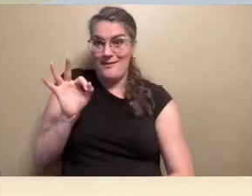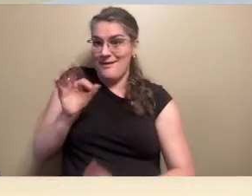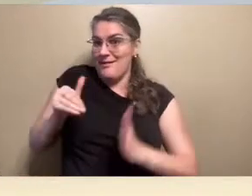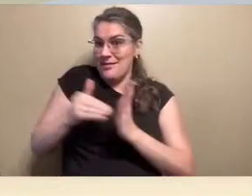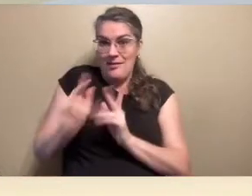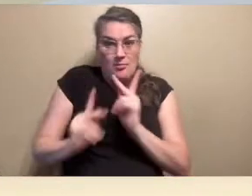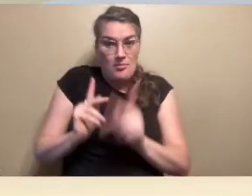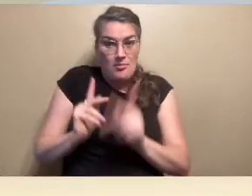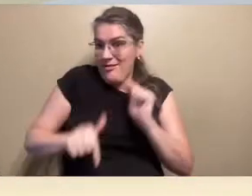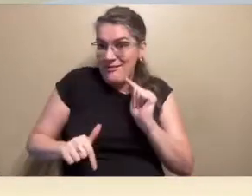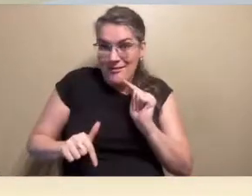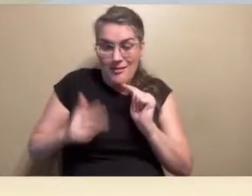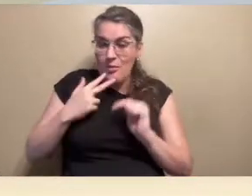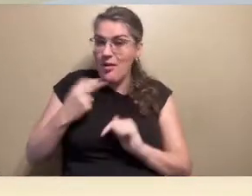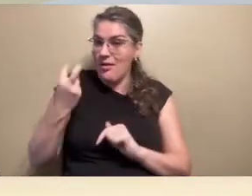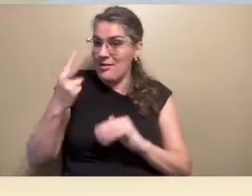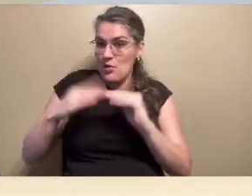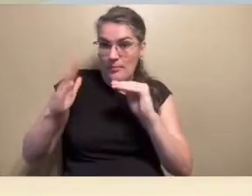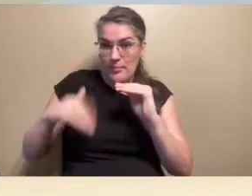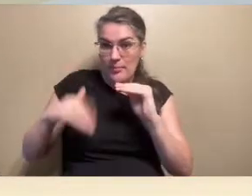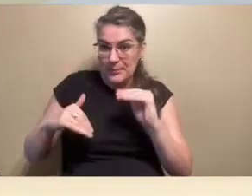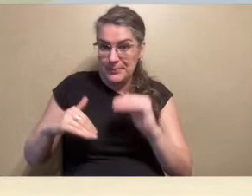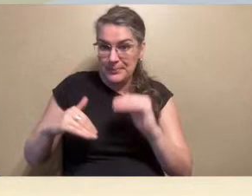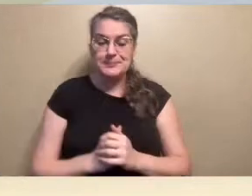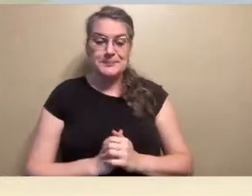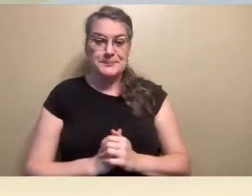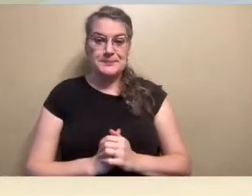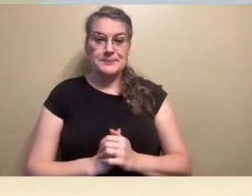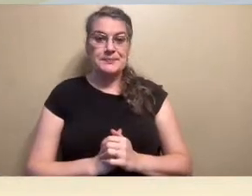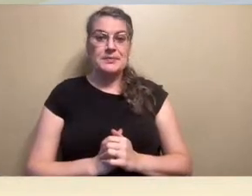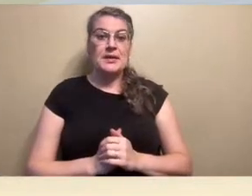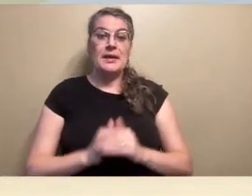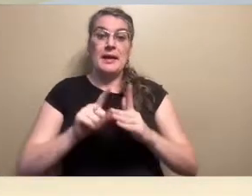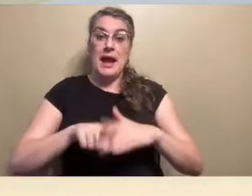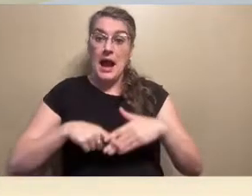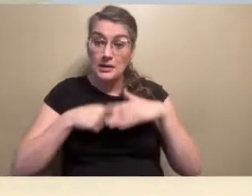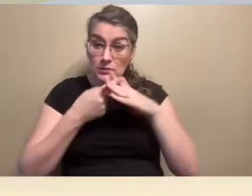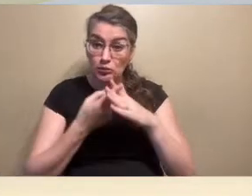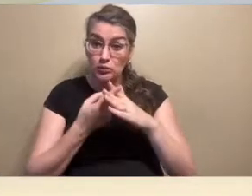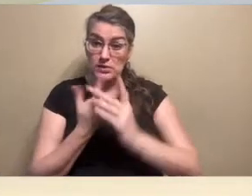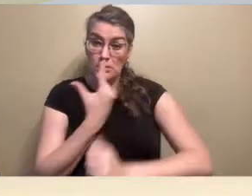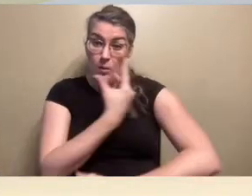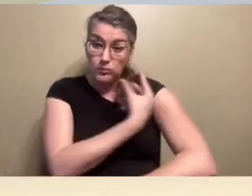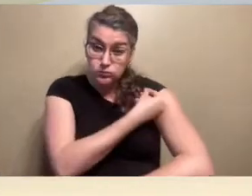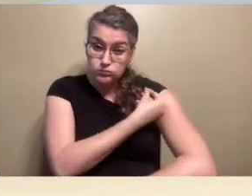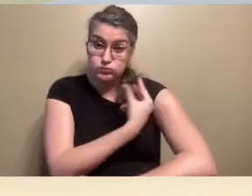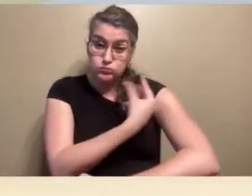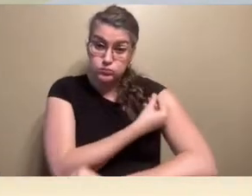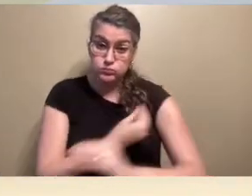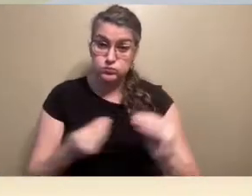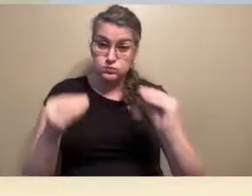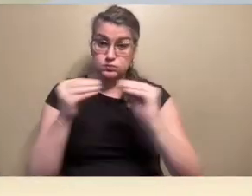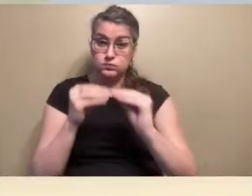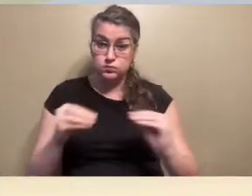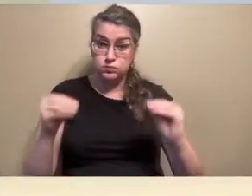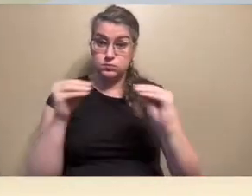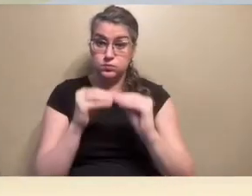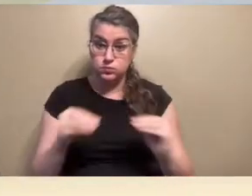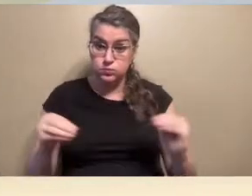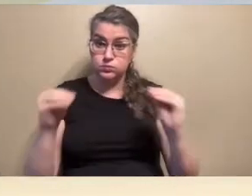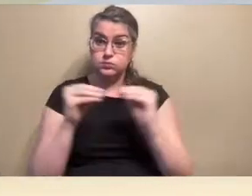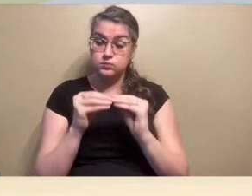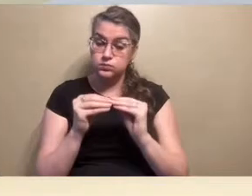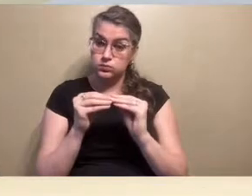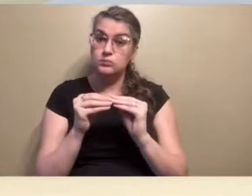While we can be proud of our vaccine rollout strategy to date and our high rate of first doses, we need to do more to